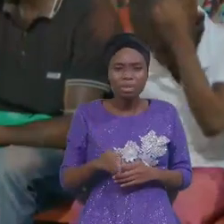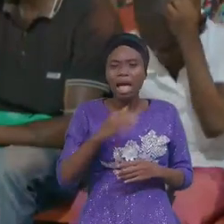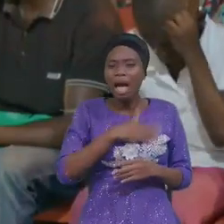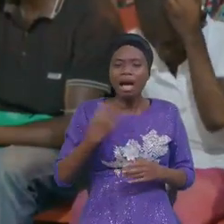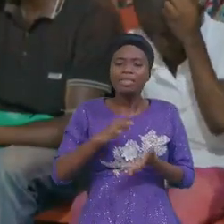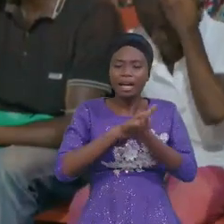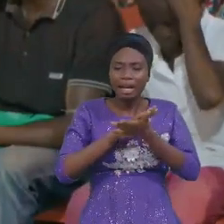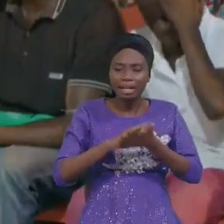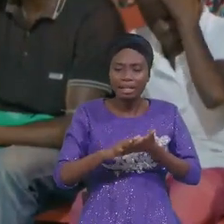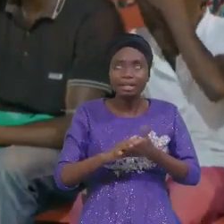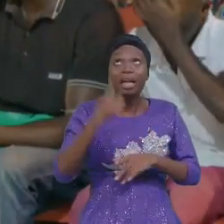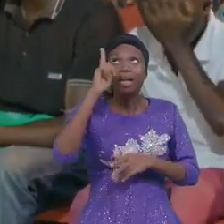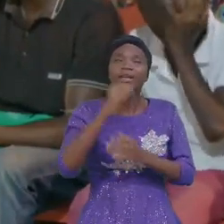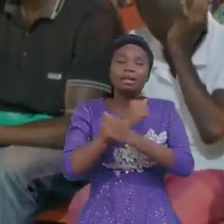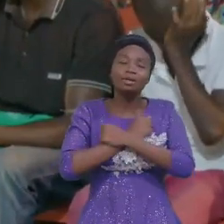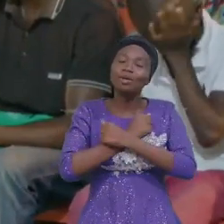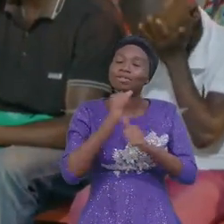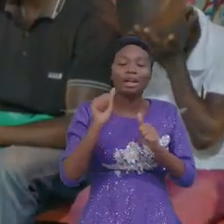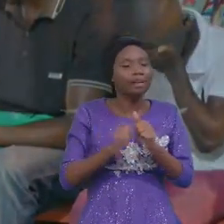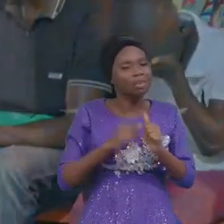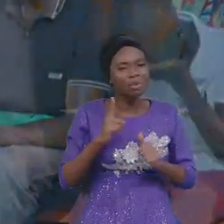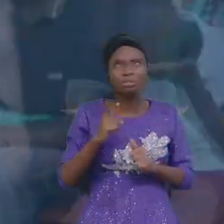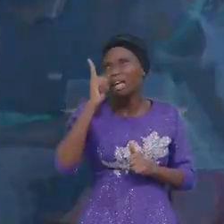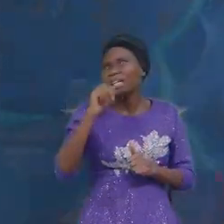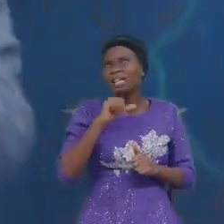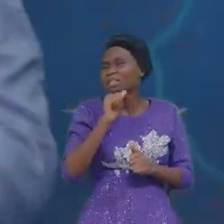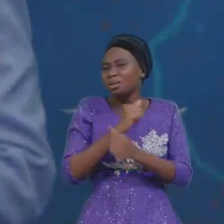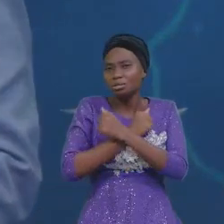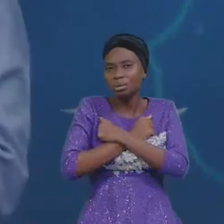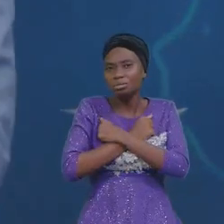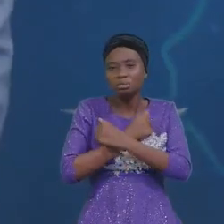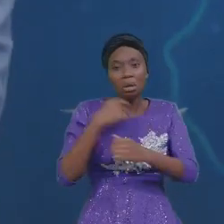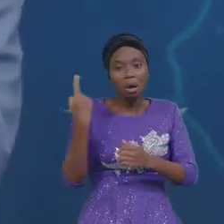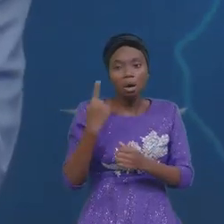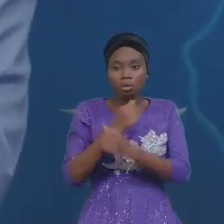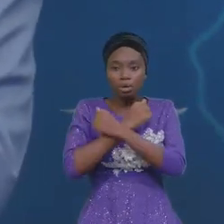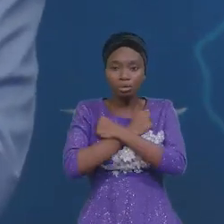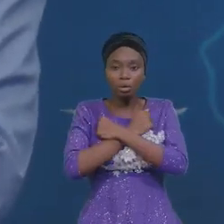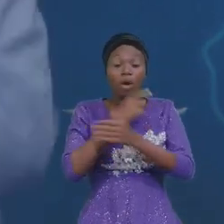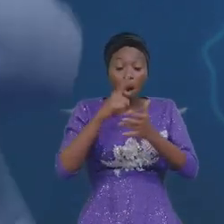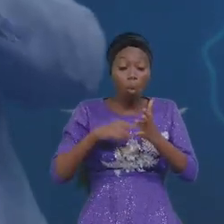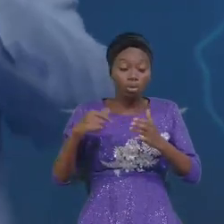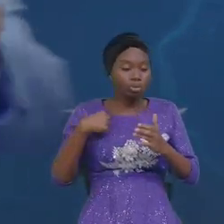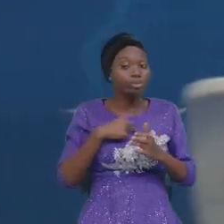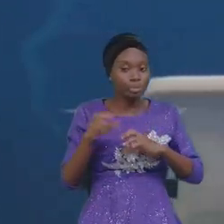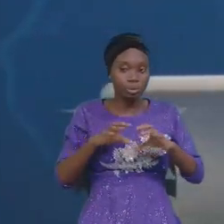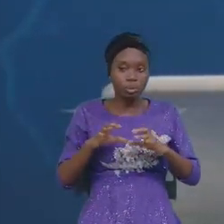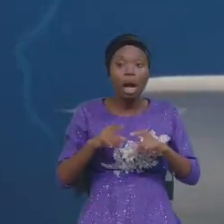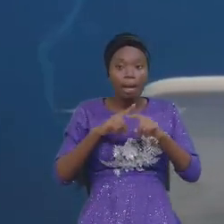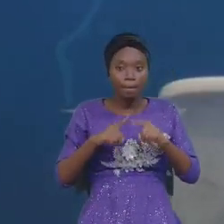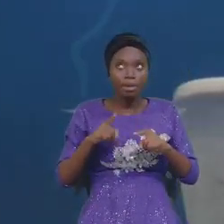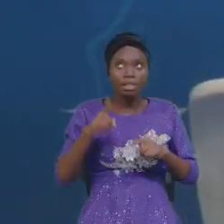clean. He loves everyone. He doesn't love, always love what we do, but he